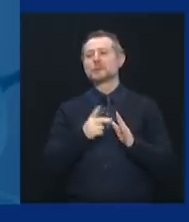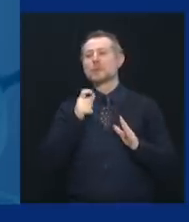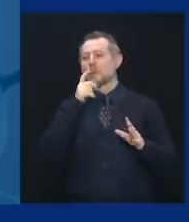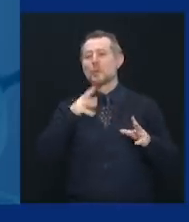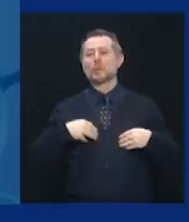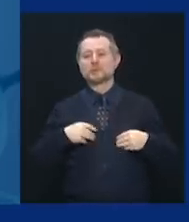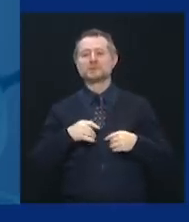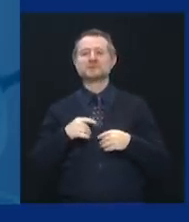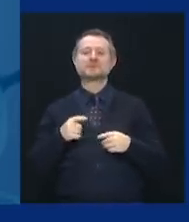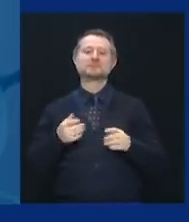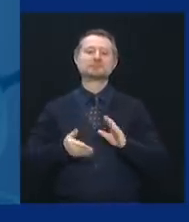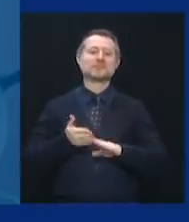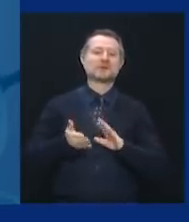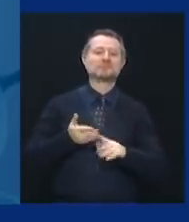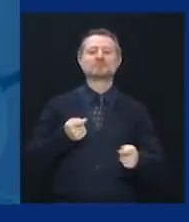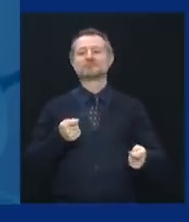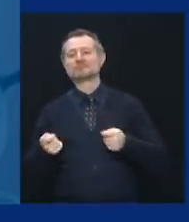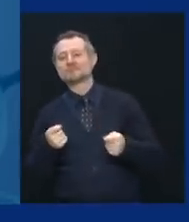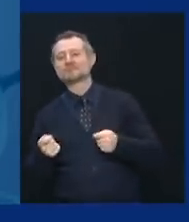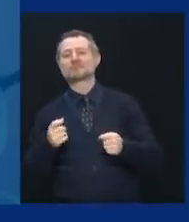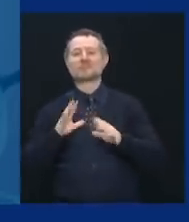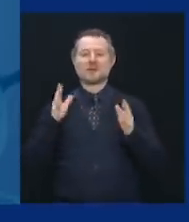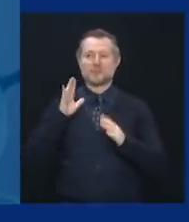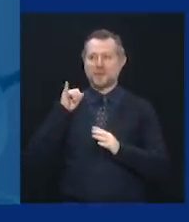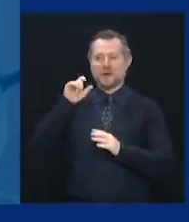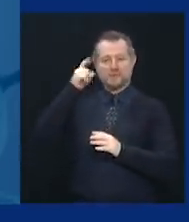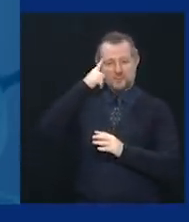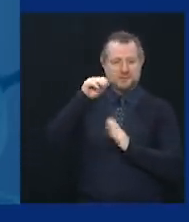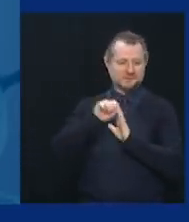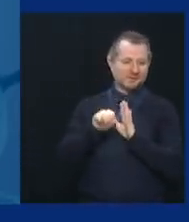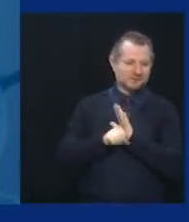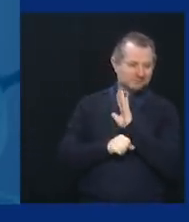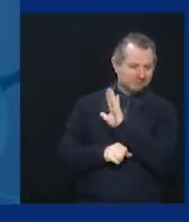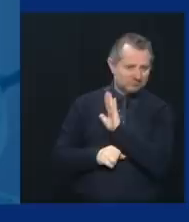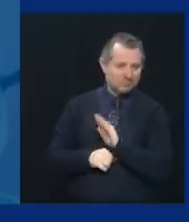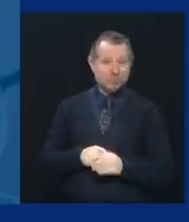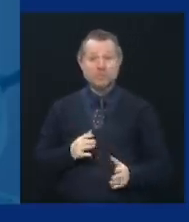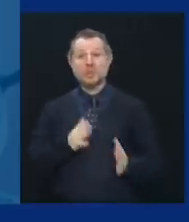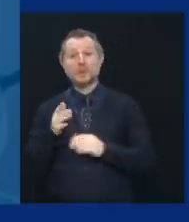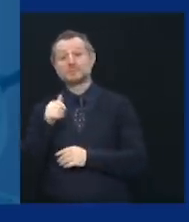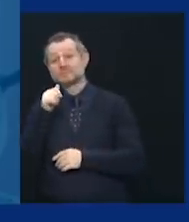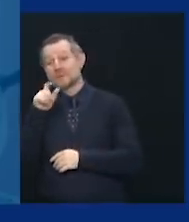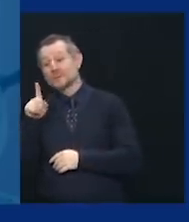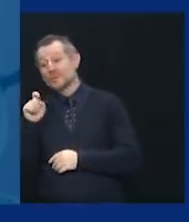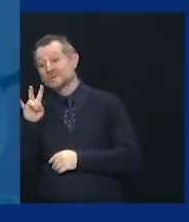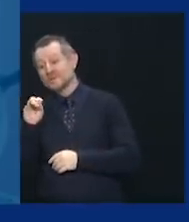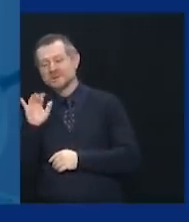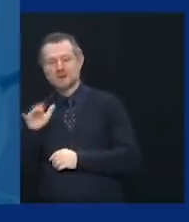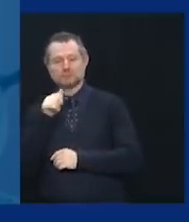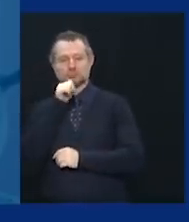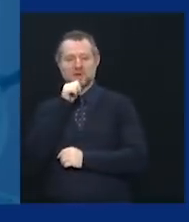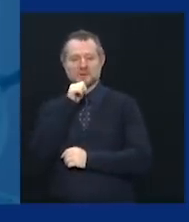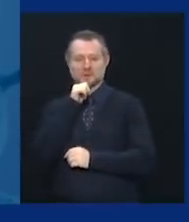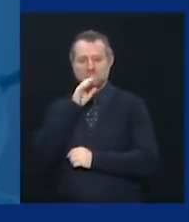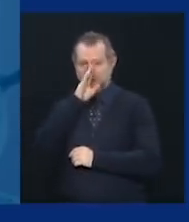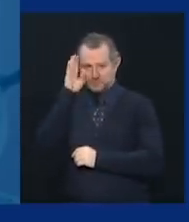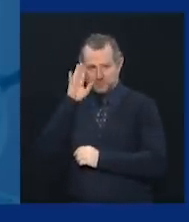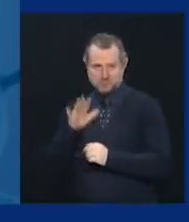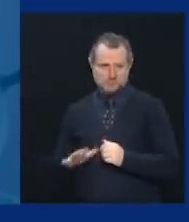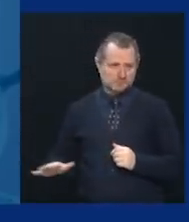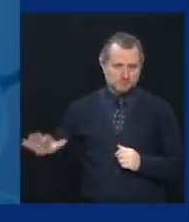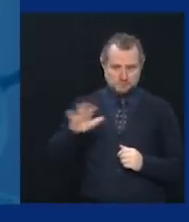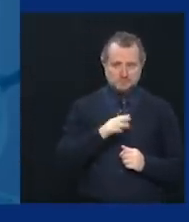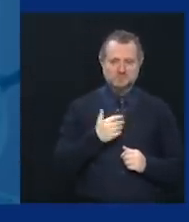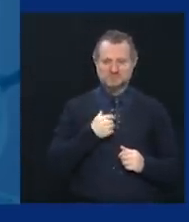are managed publicly. And 170 are private hospitals. So clearly the